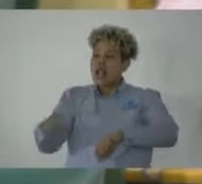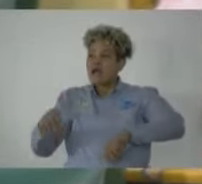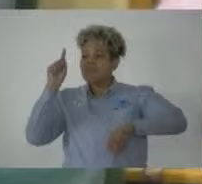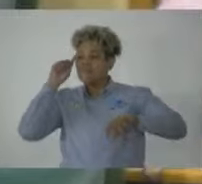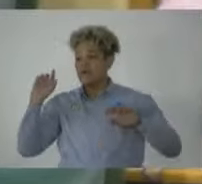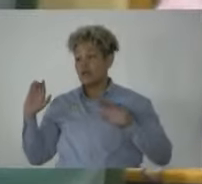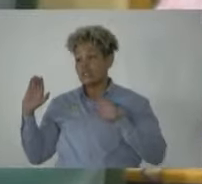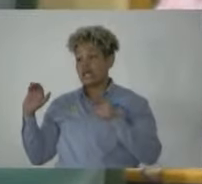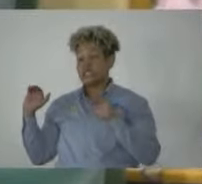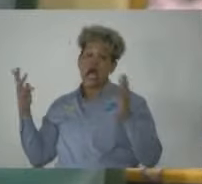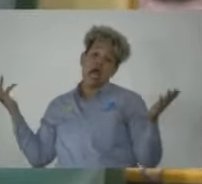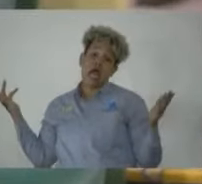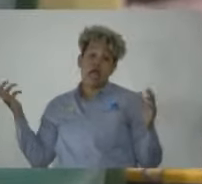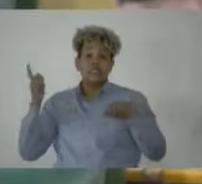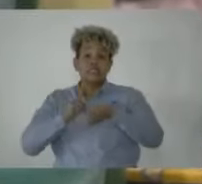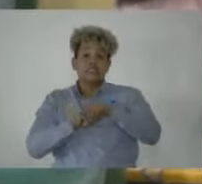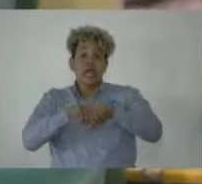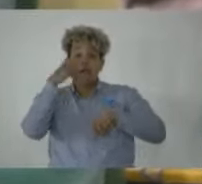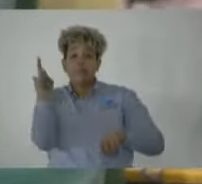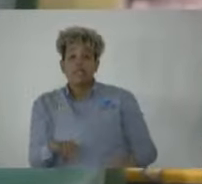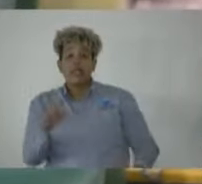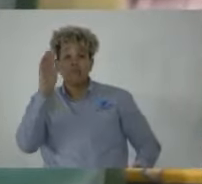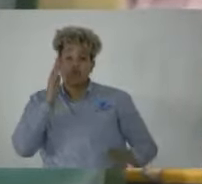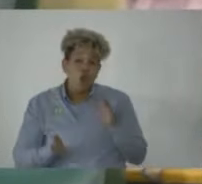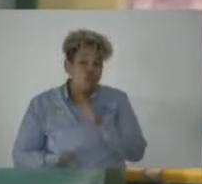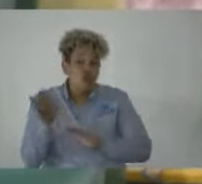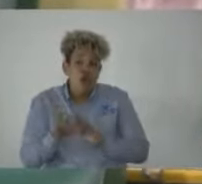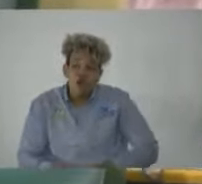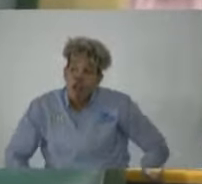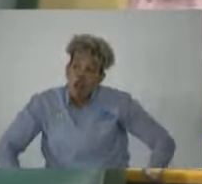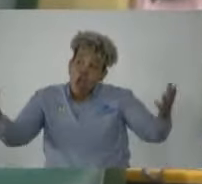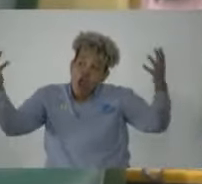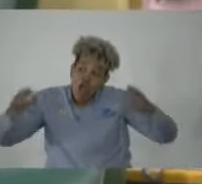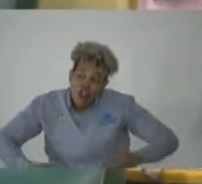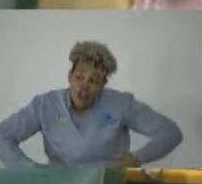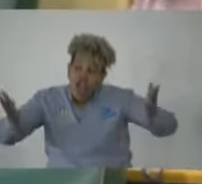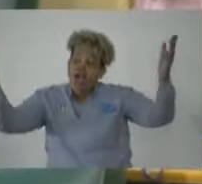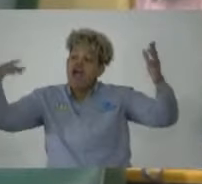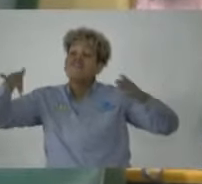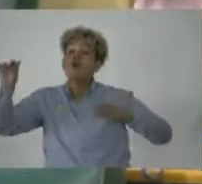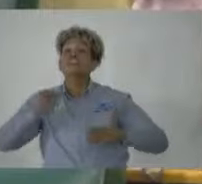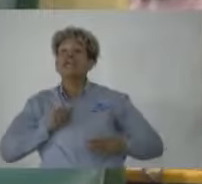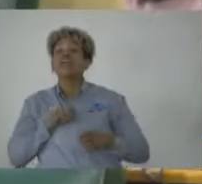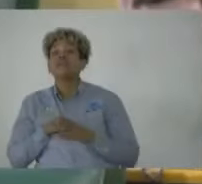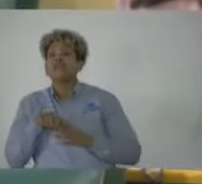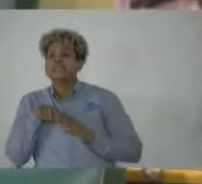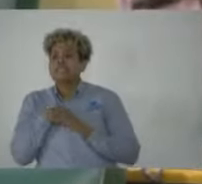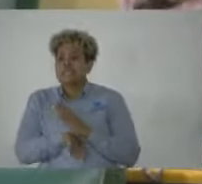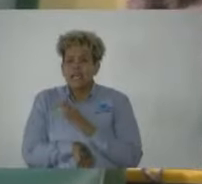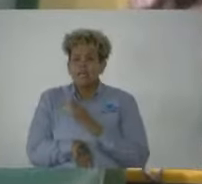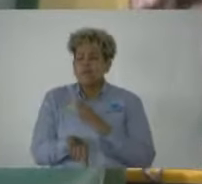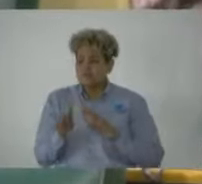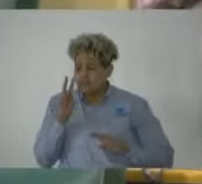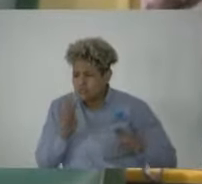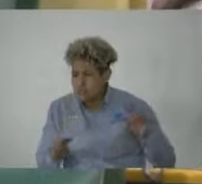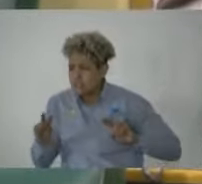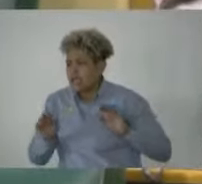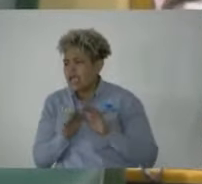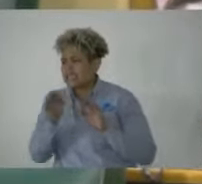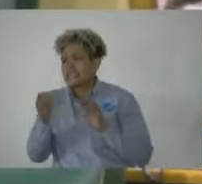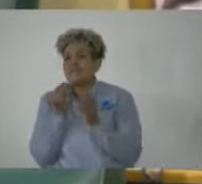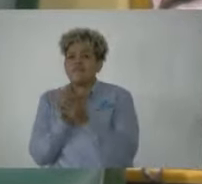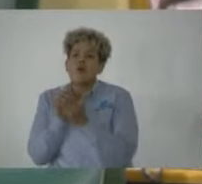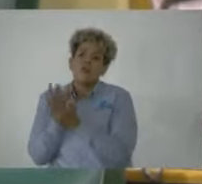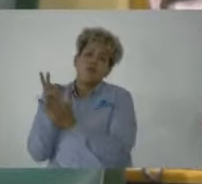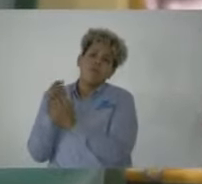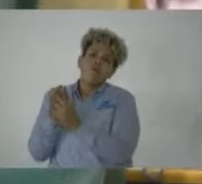Tata. Time came for run with it. And they found themselves in a deeply intrusive extended fund facility